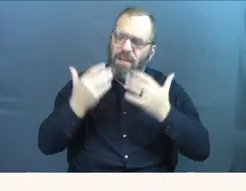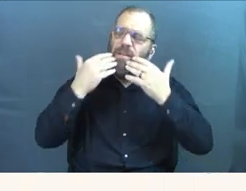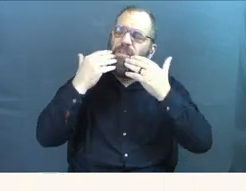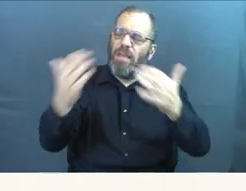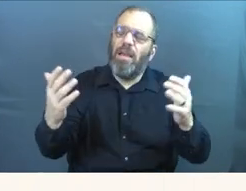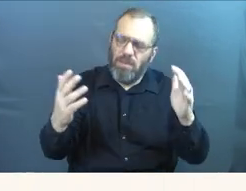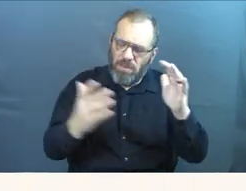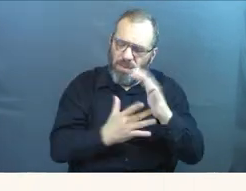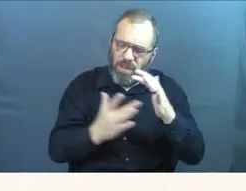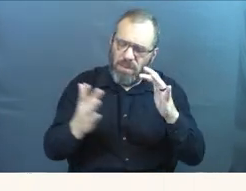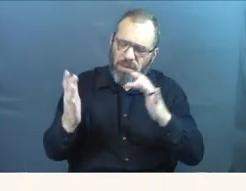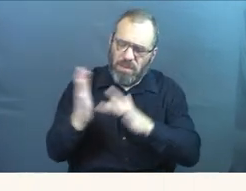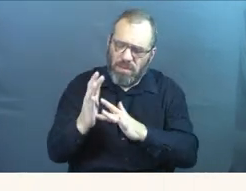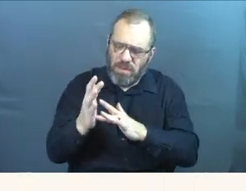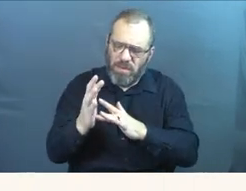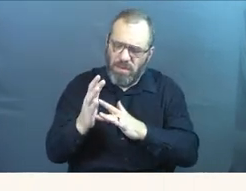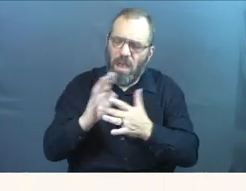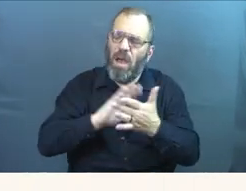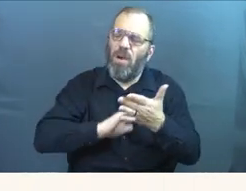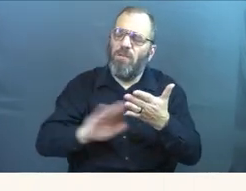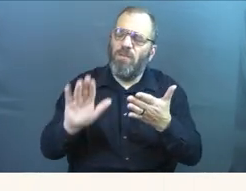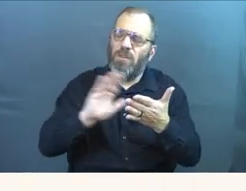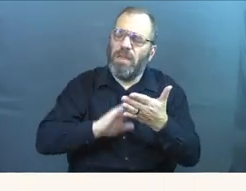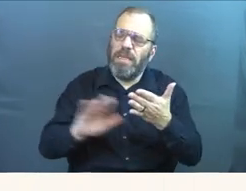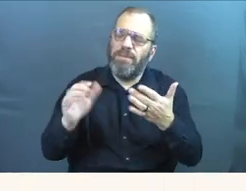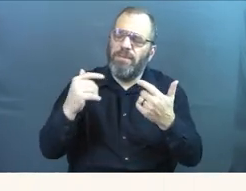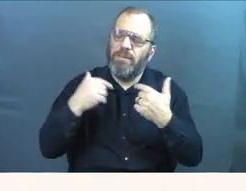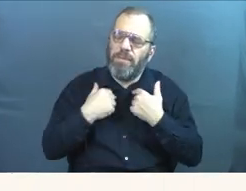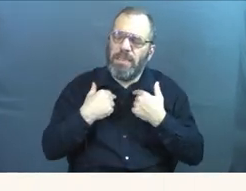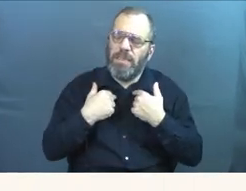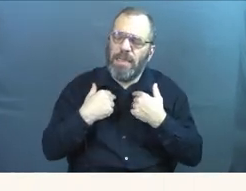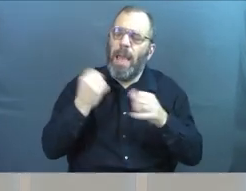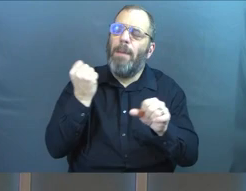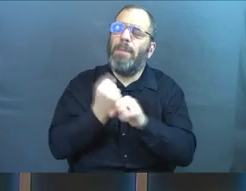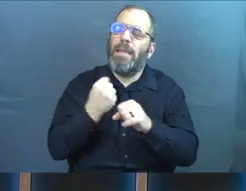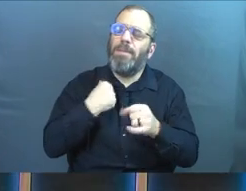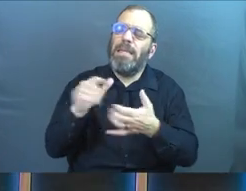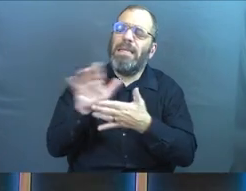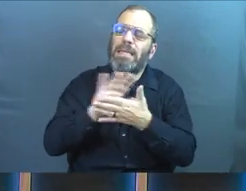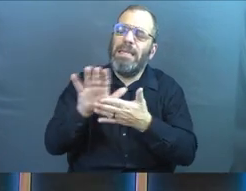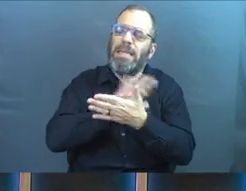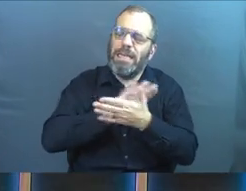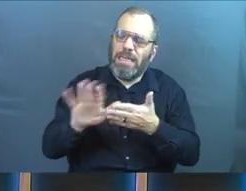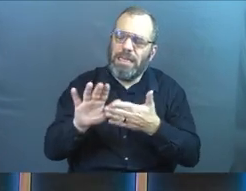Thank you, Jesus. Forgive me. Make me clean.